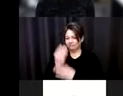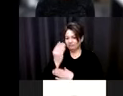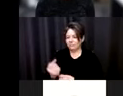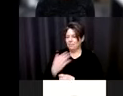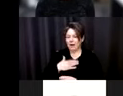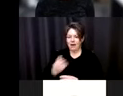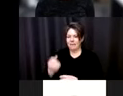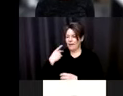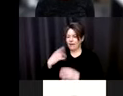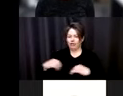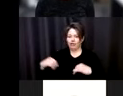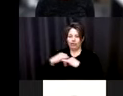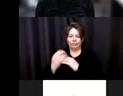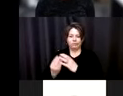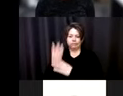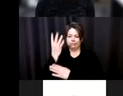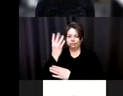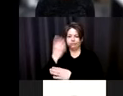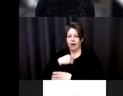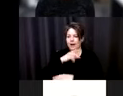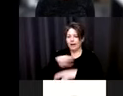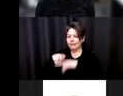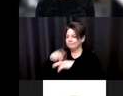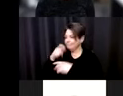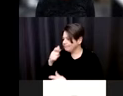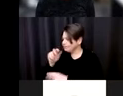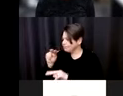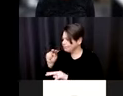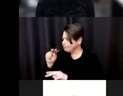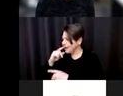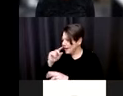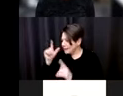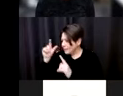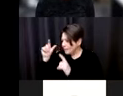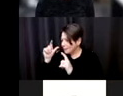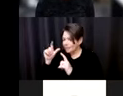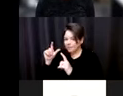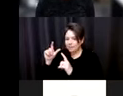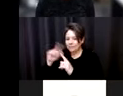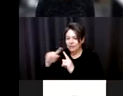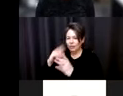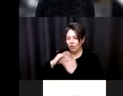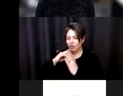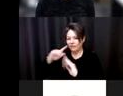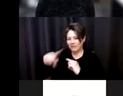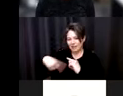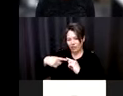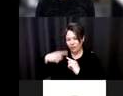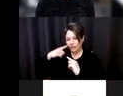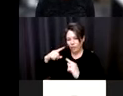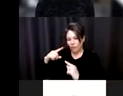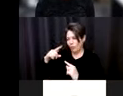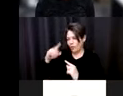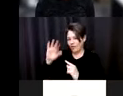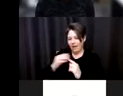I'd go out and watch them all the time and catch them at their different parts of the cycle of